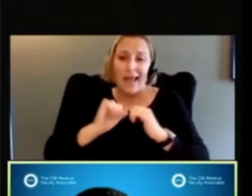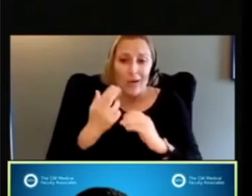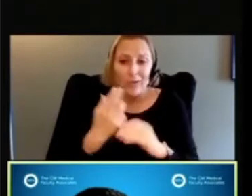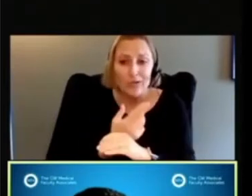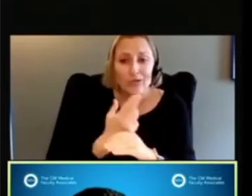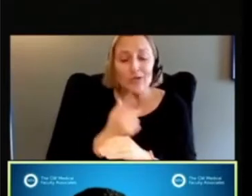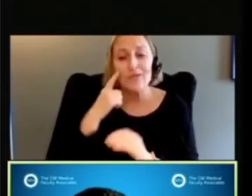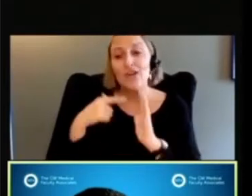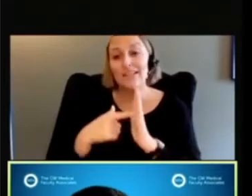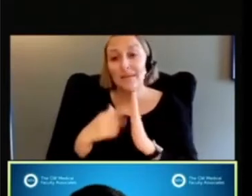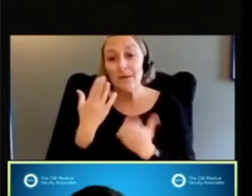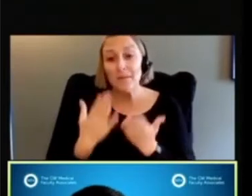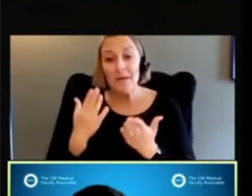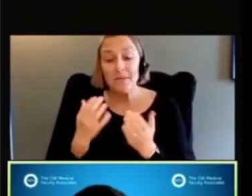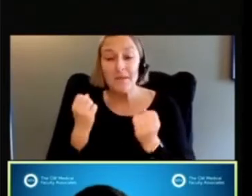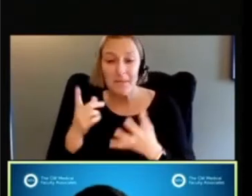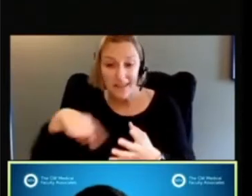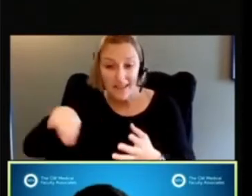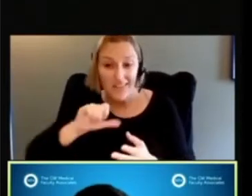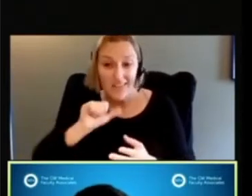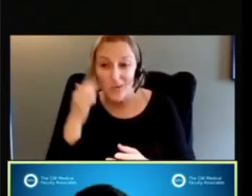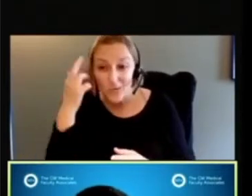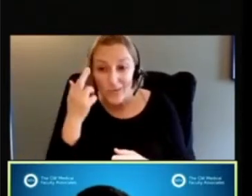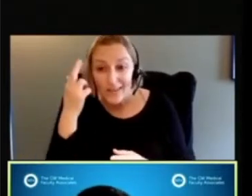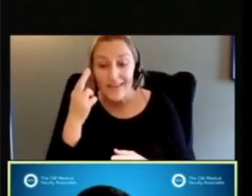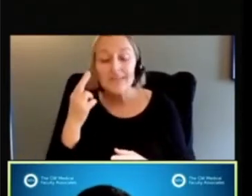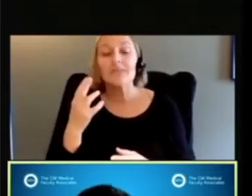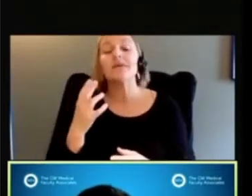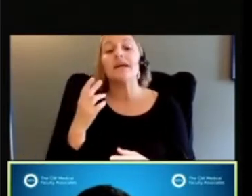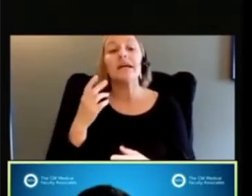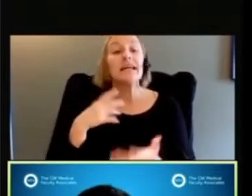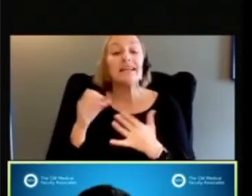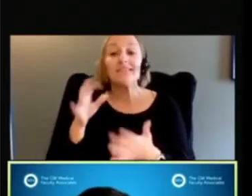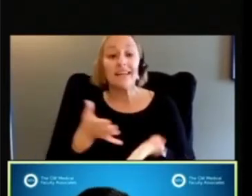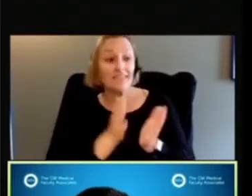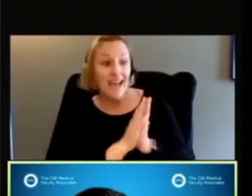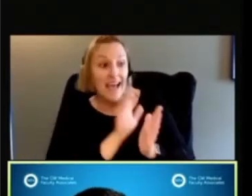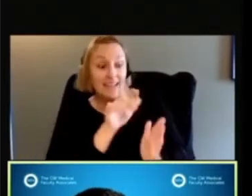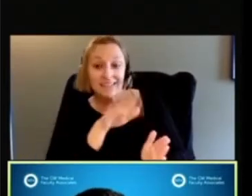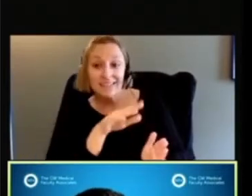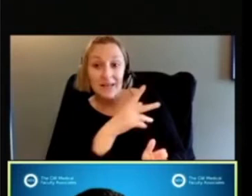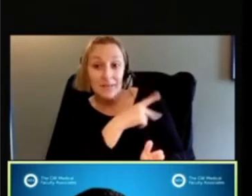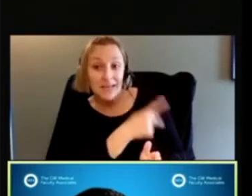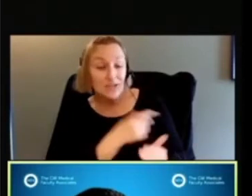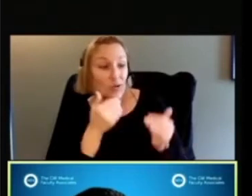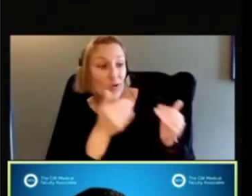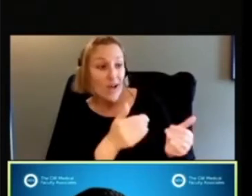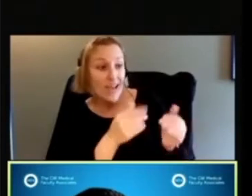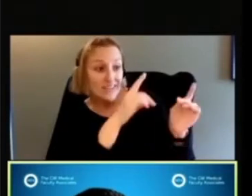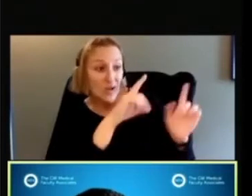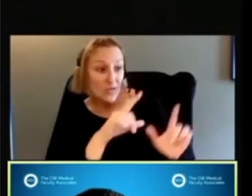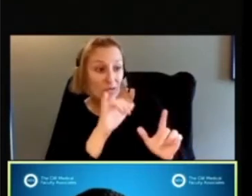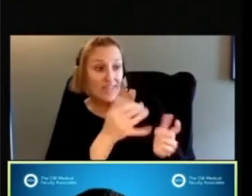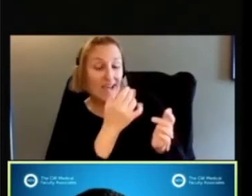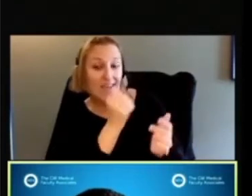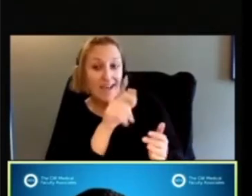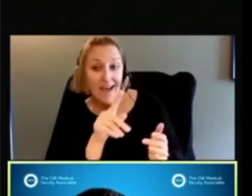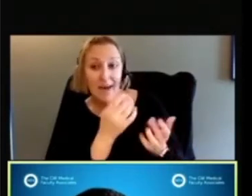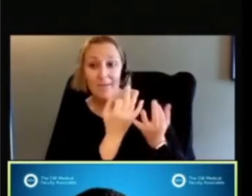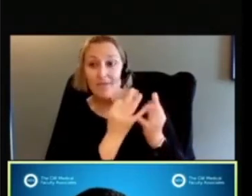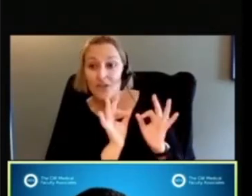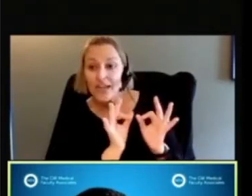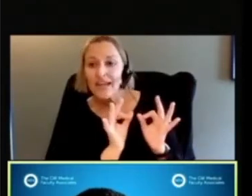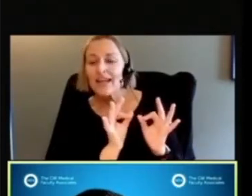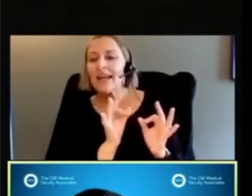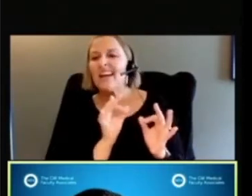us may not recognize this, but even if you ask a patient to download a free app, depending on the last time they may have